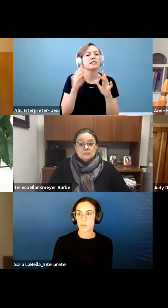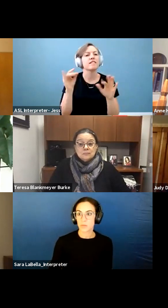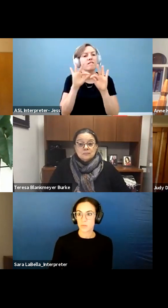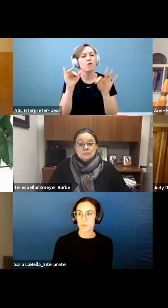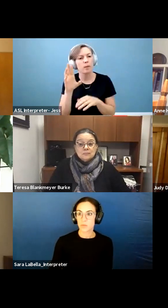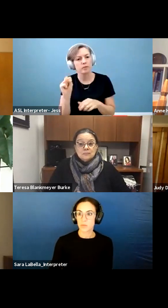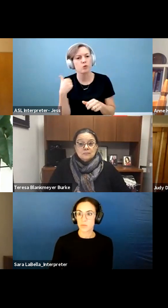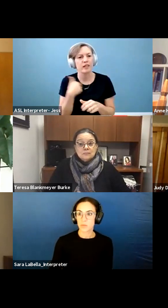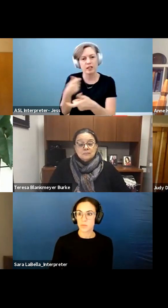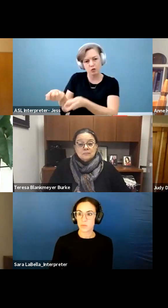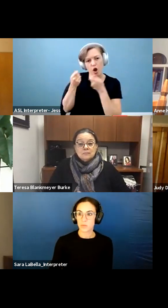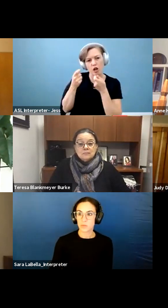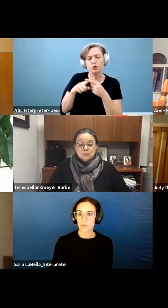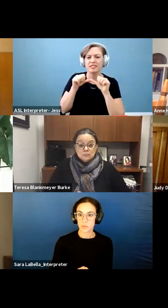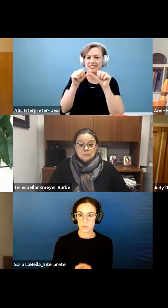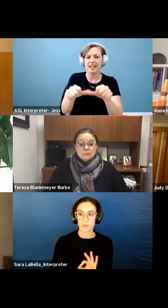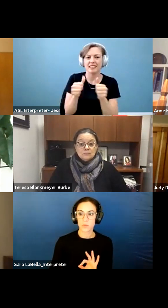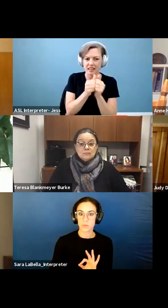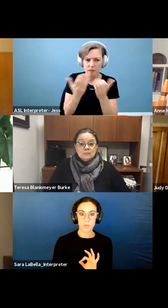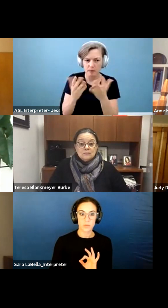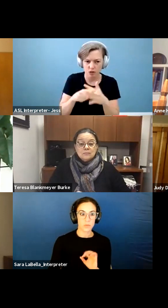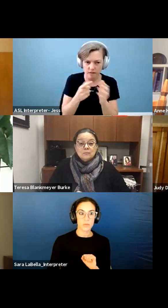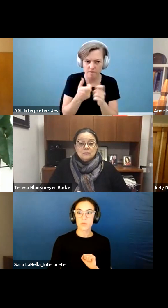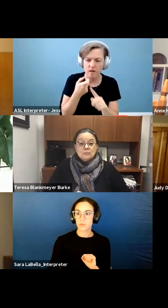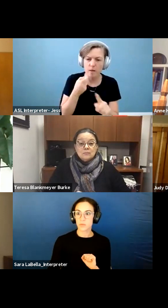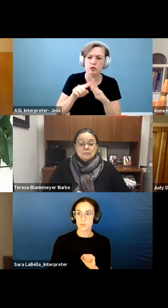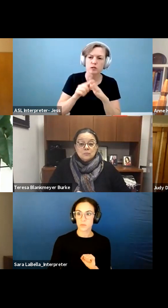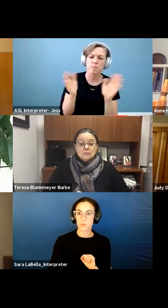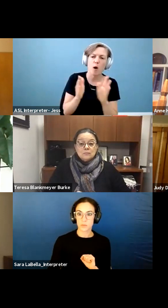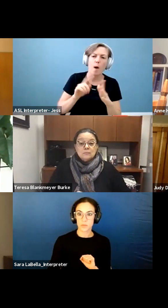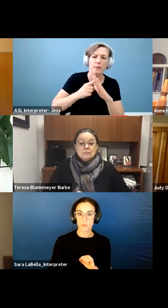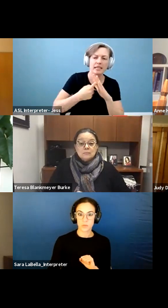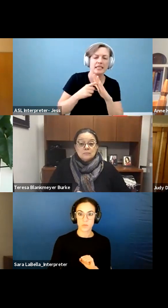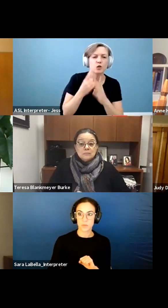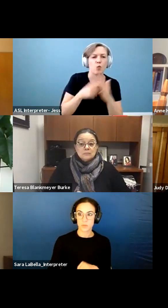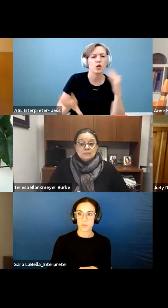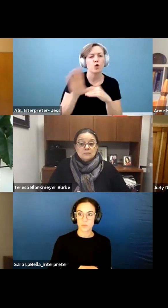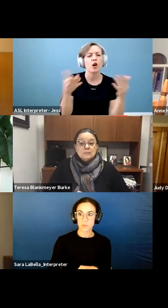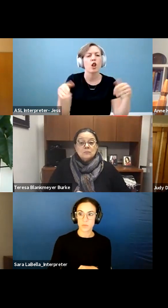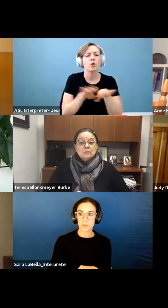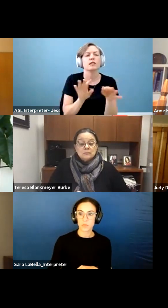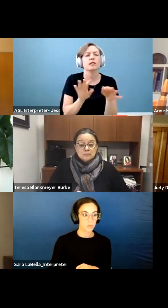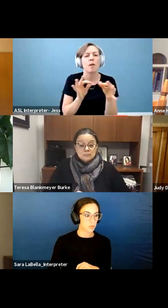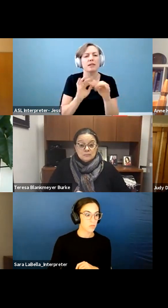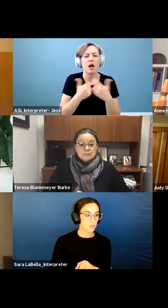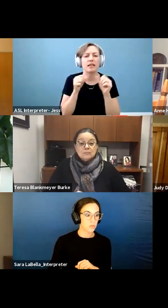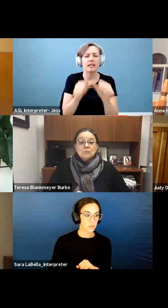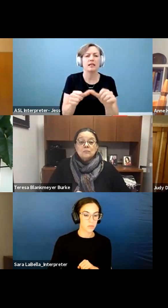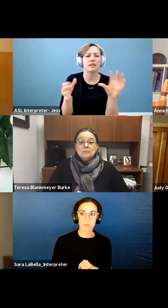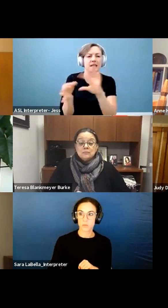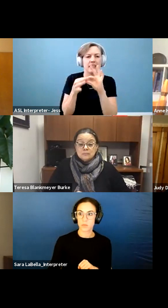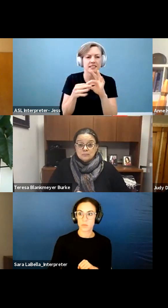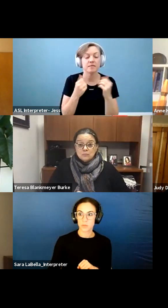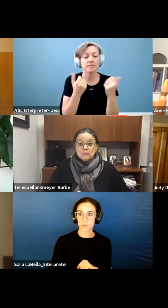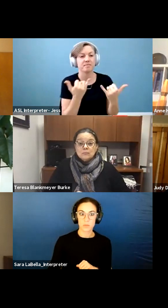can draw on to stay together, maybe starting with from small beginnings? What are your closing comments on how we keep connected? I'll